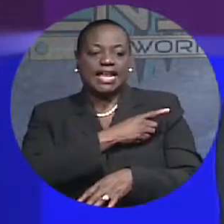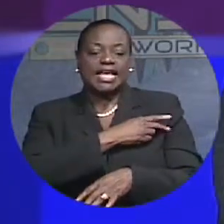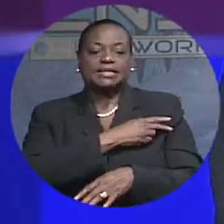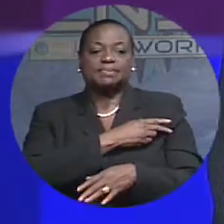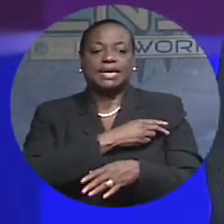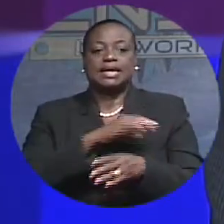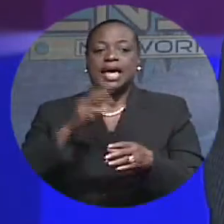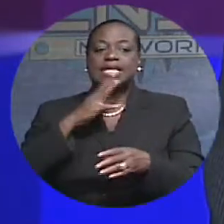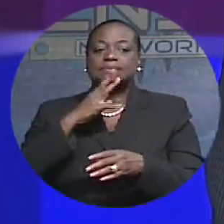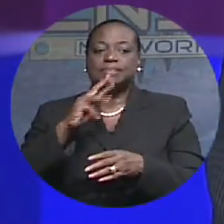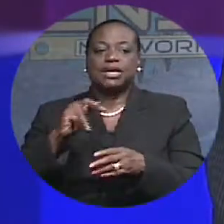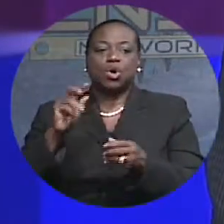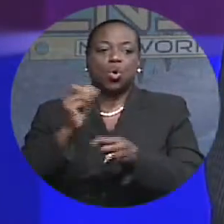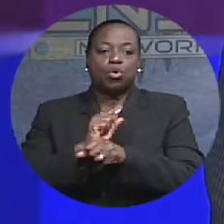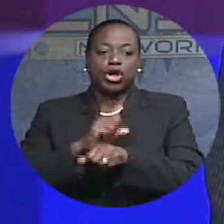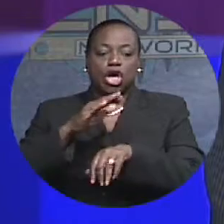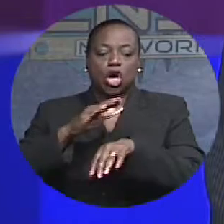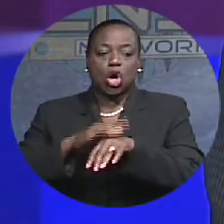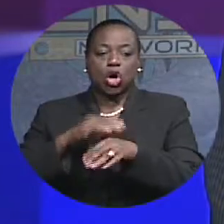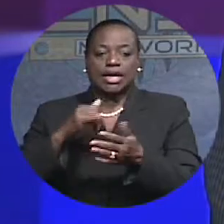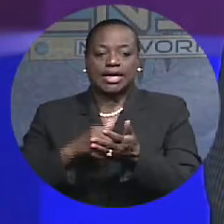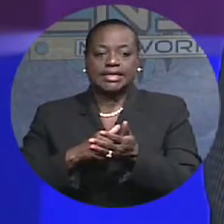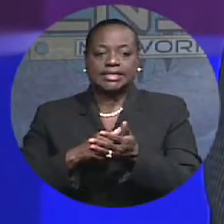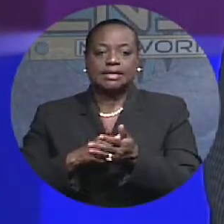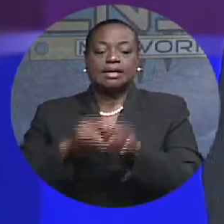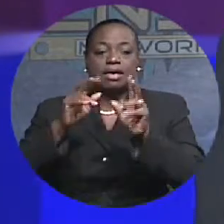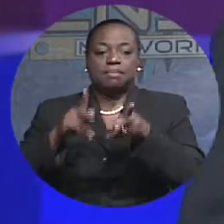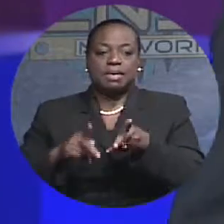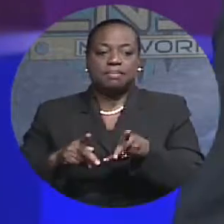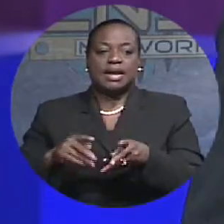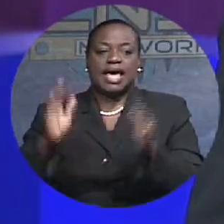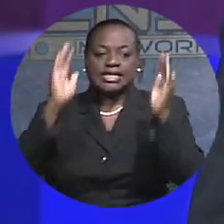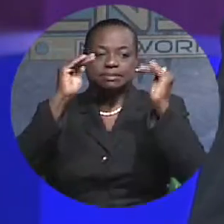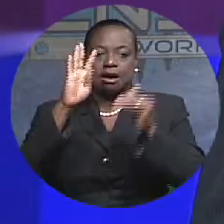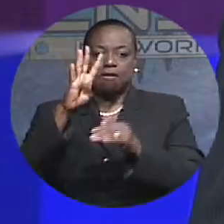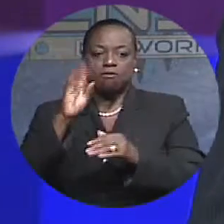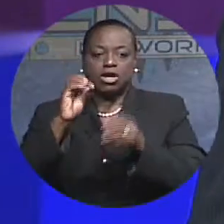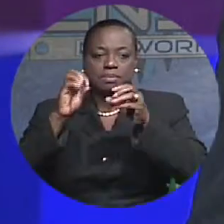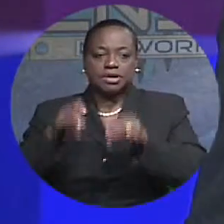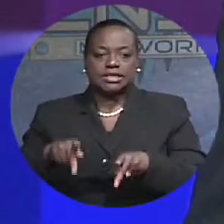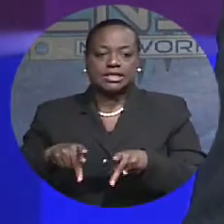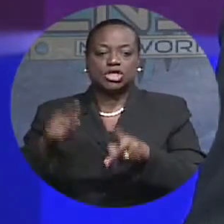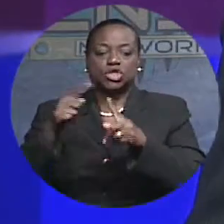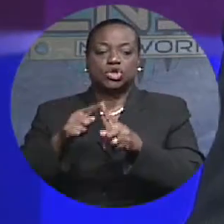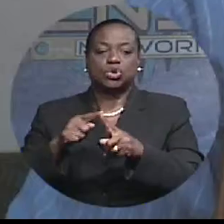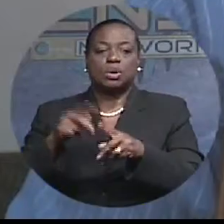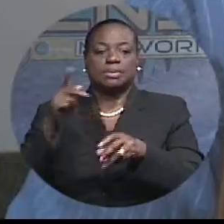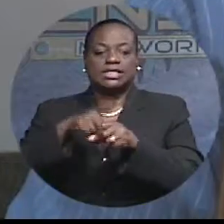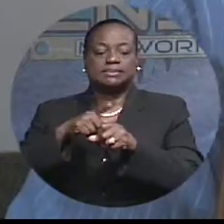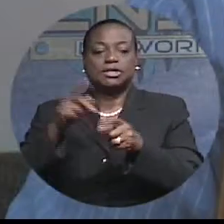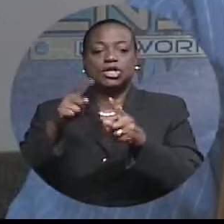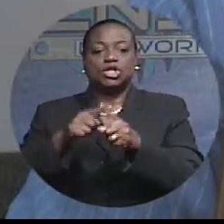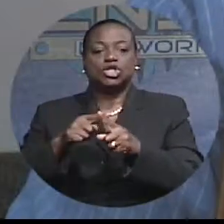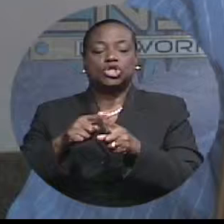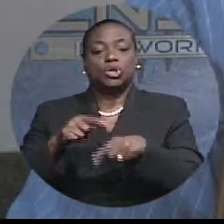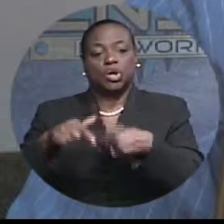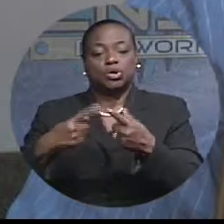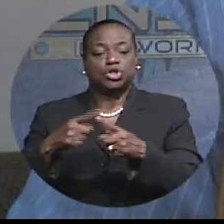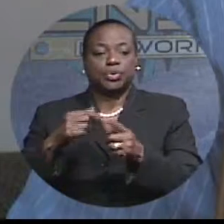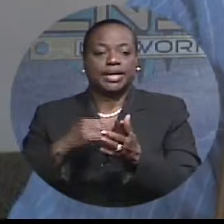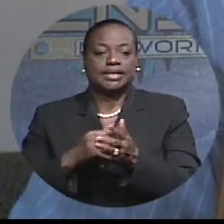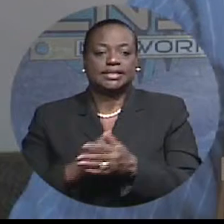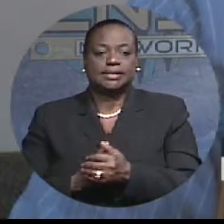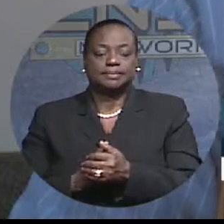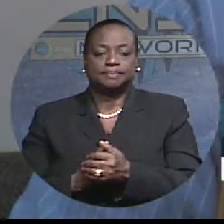across the country with stakeholders and expects more than 40 participants to attend. The key focuses, for example, is